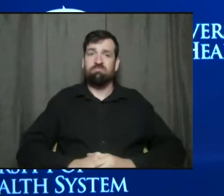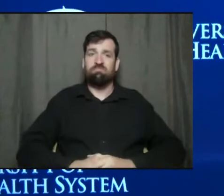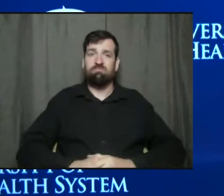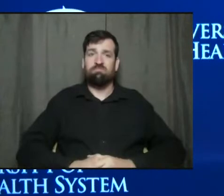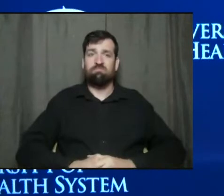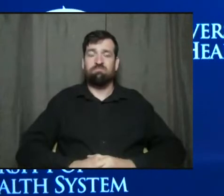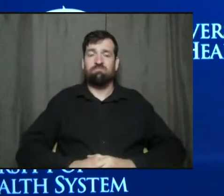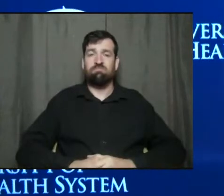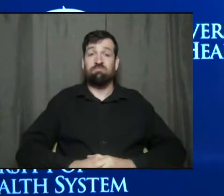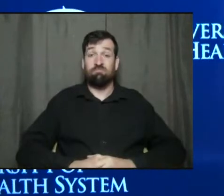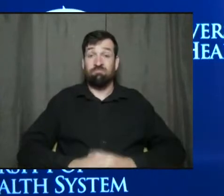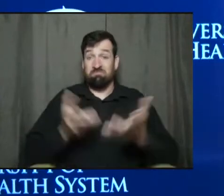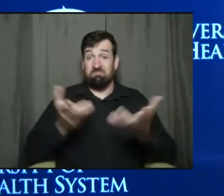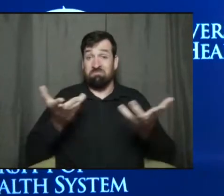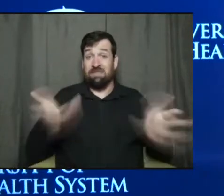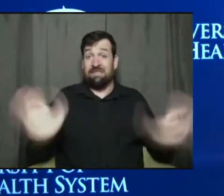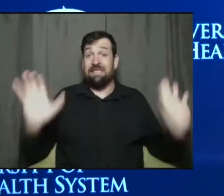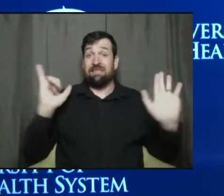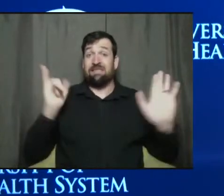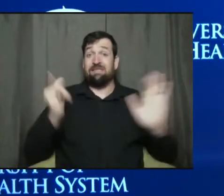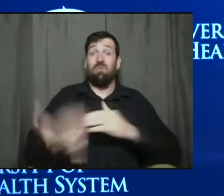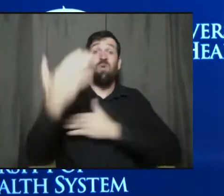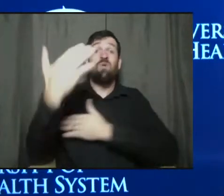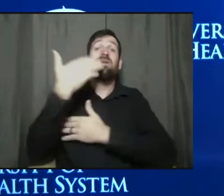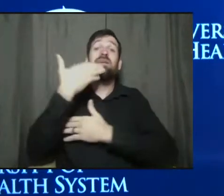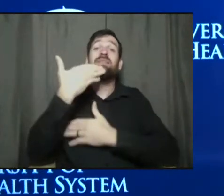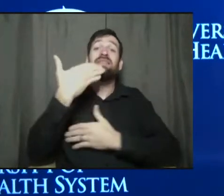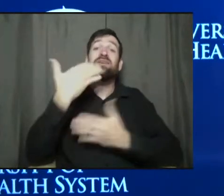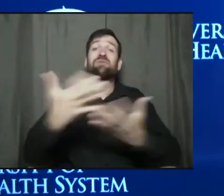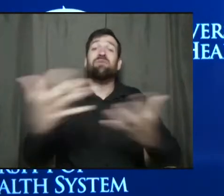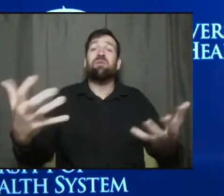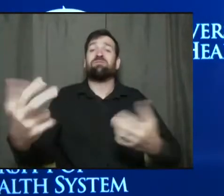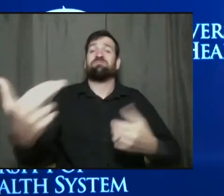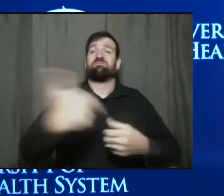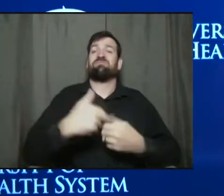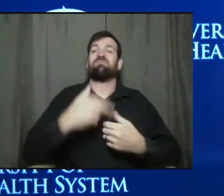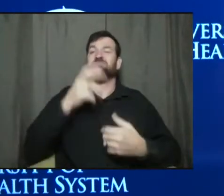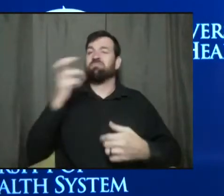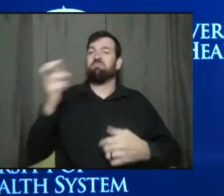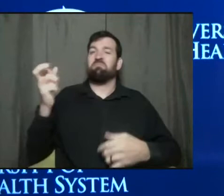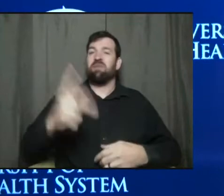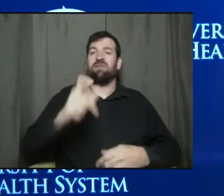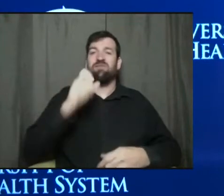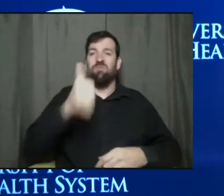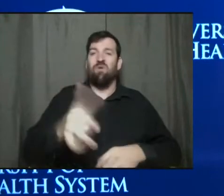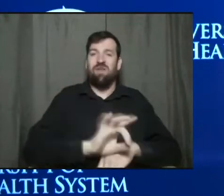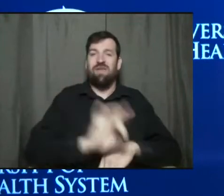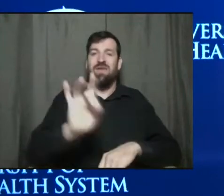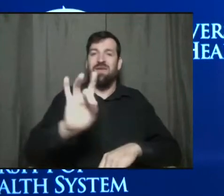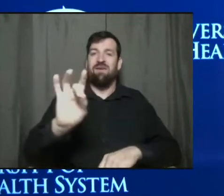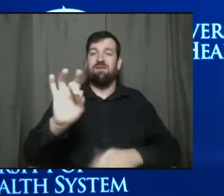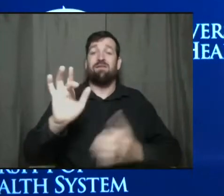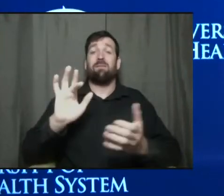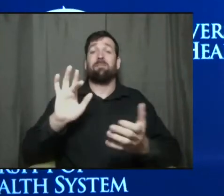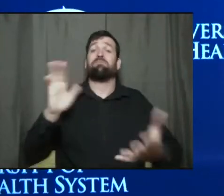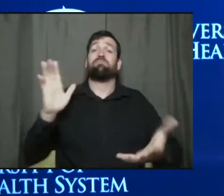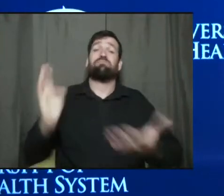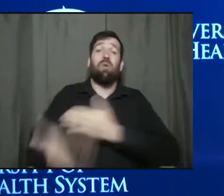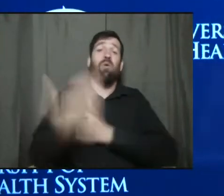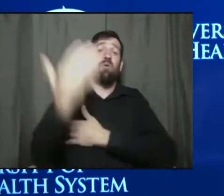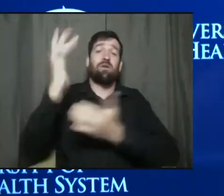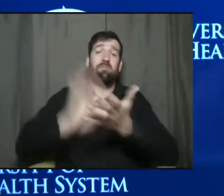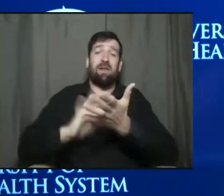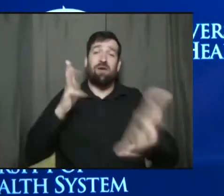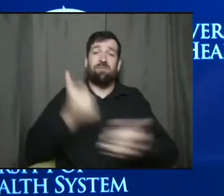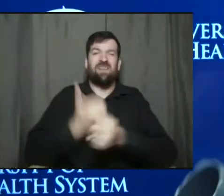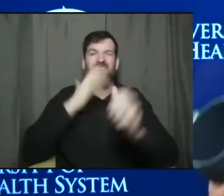That's it for us this morning. Thank you so much for joining us. We'll be back tomorrow morning at 8 a.m. with the Morning Medical Update. Have a great day.